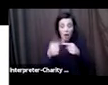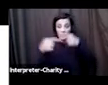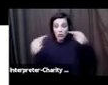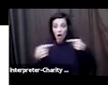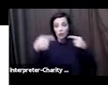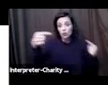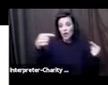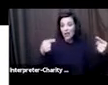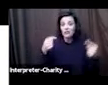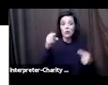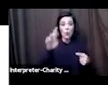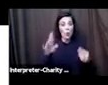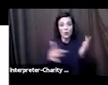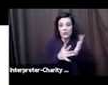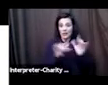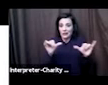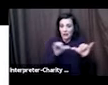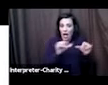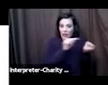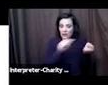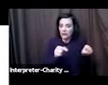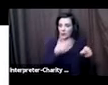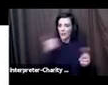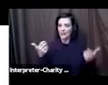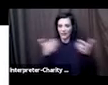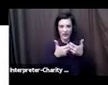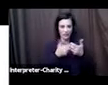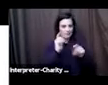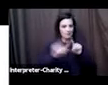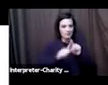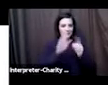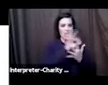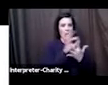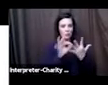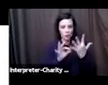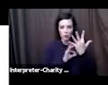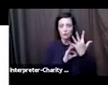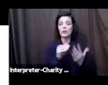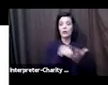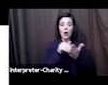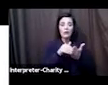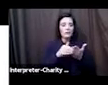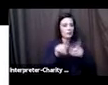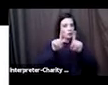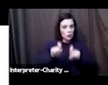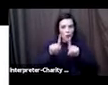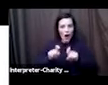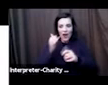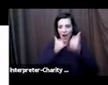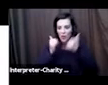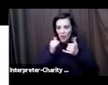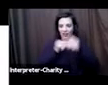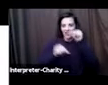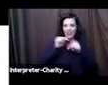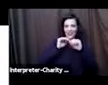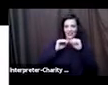size to best fit that person and their needs. There's lots of options, and it's often a trial and error type of